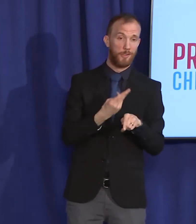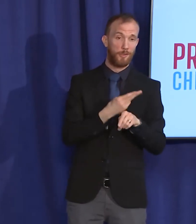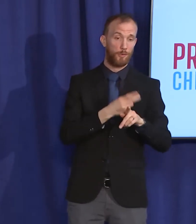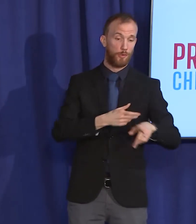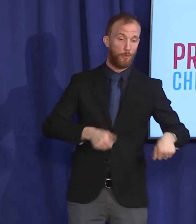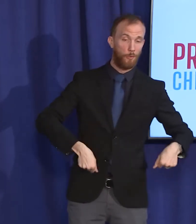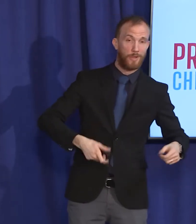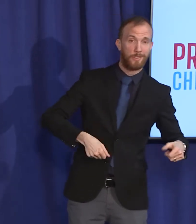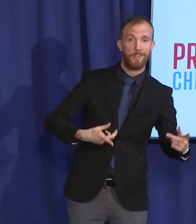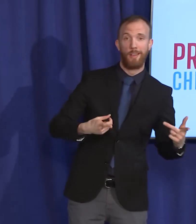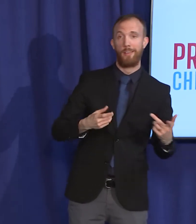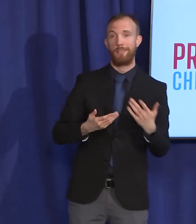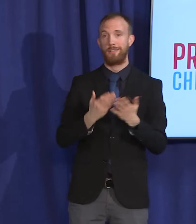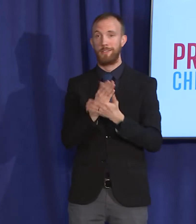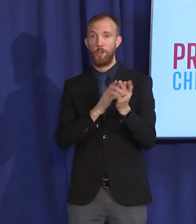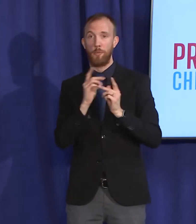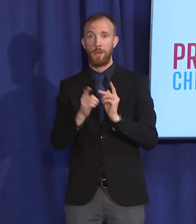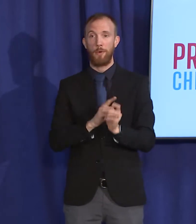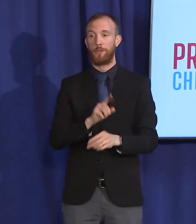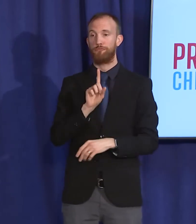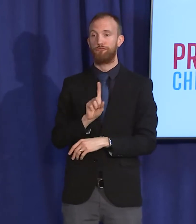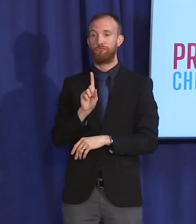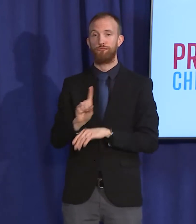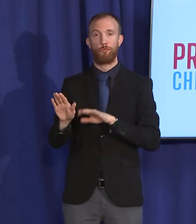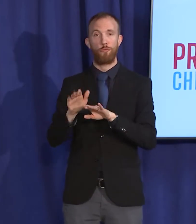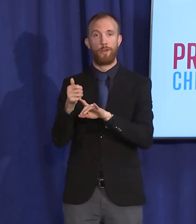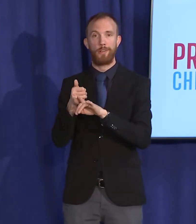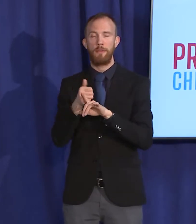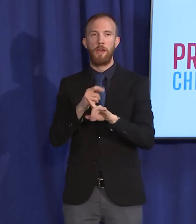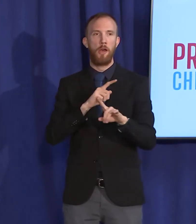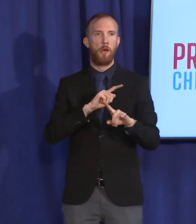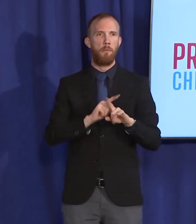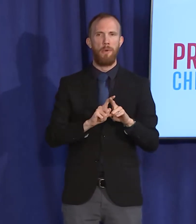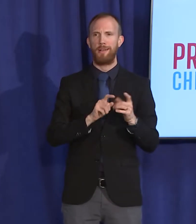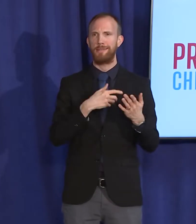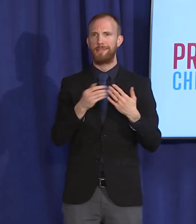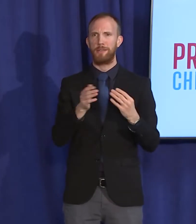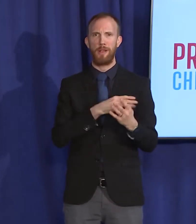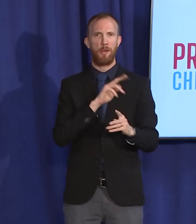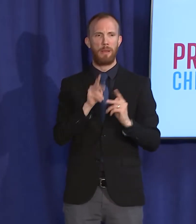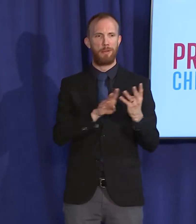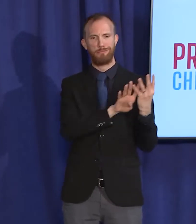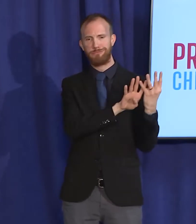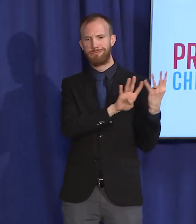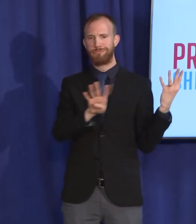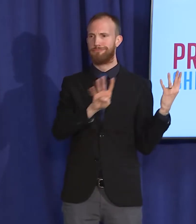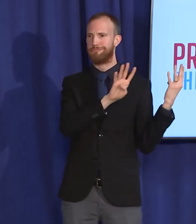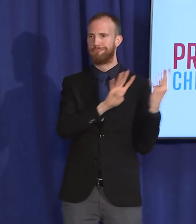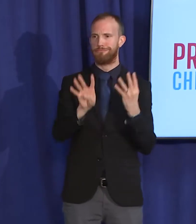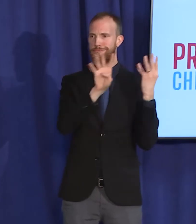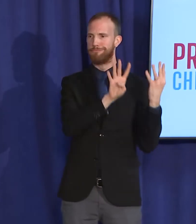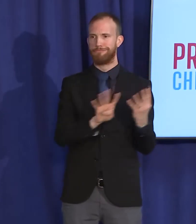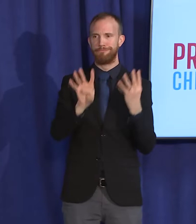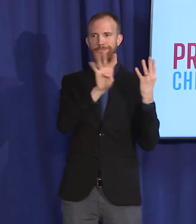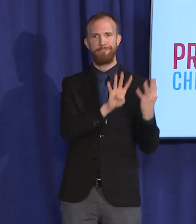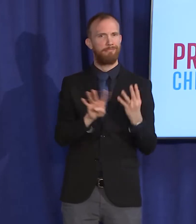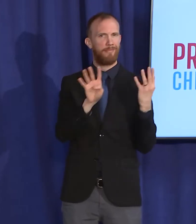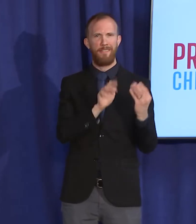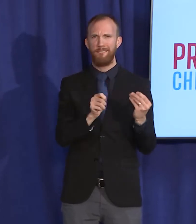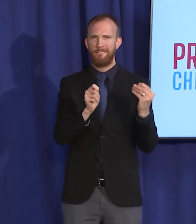your own volition, people were moving through this facility in record time, but without any